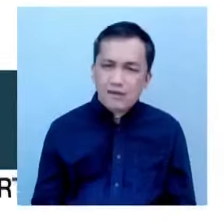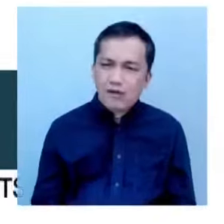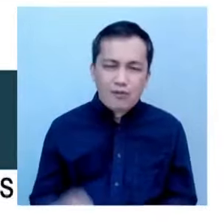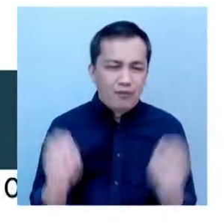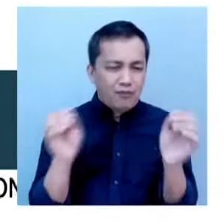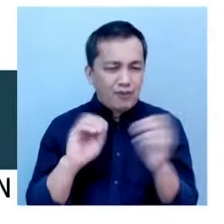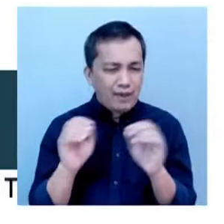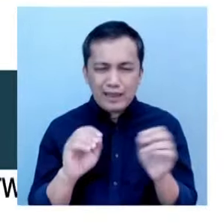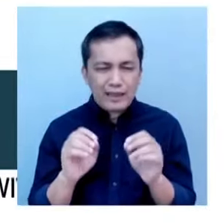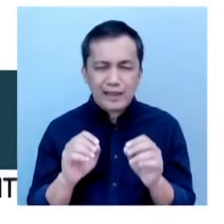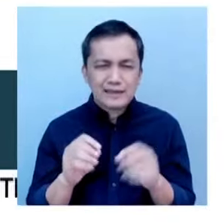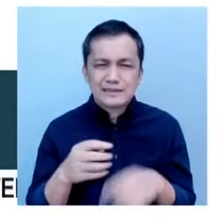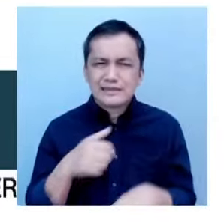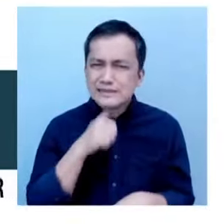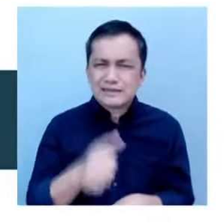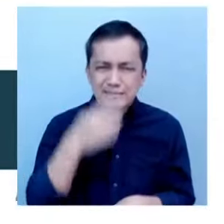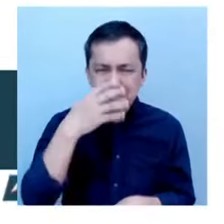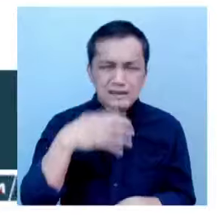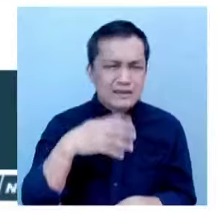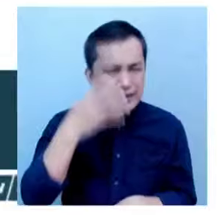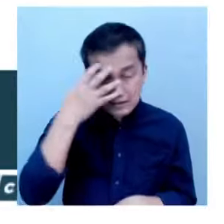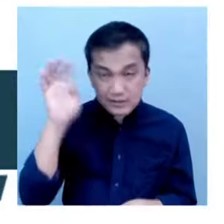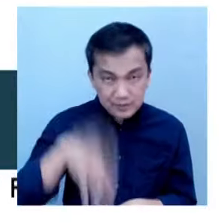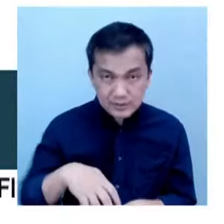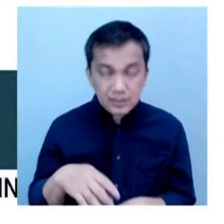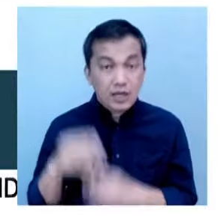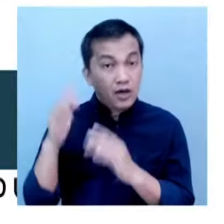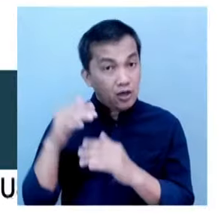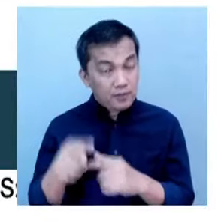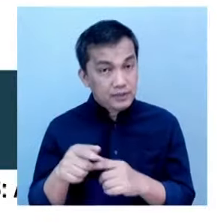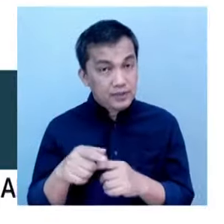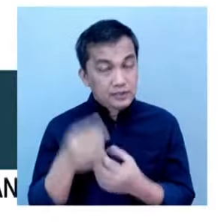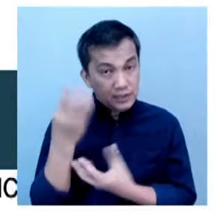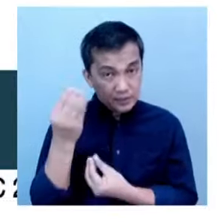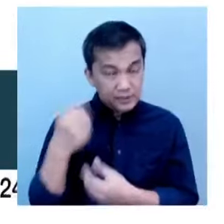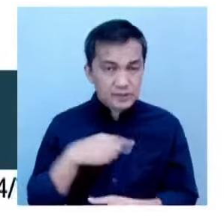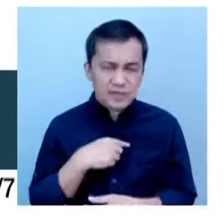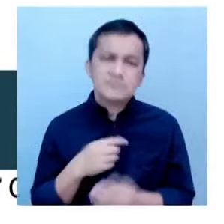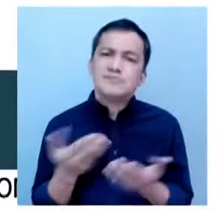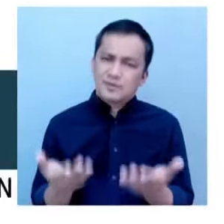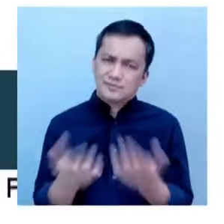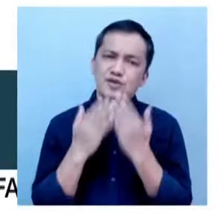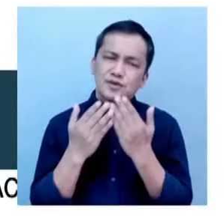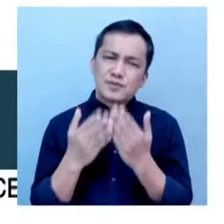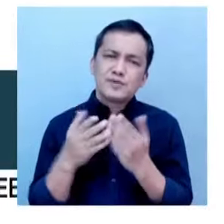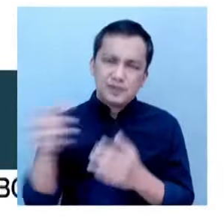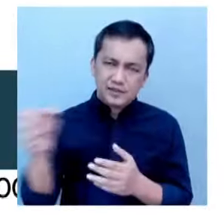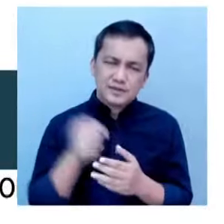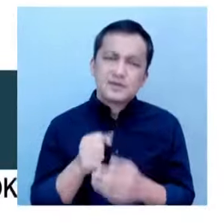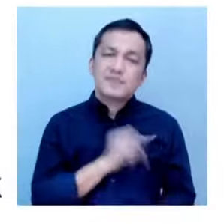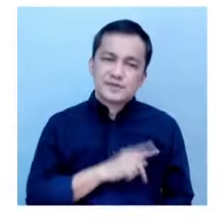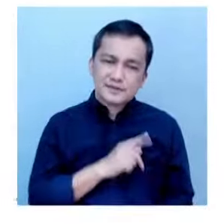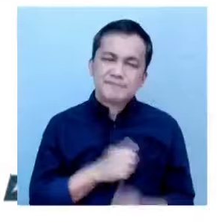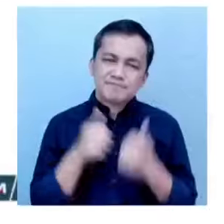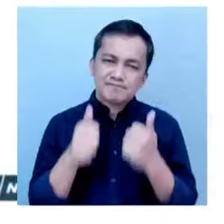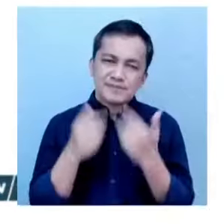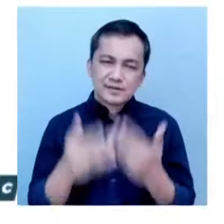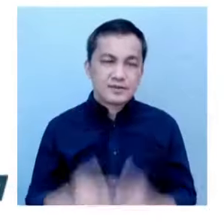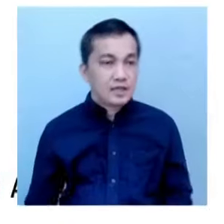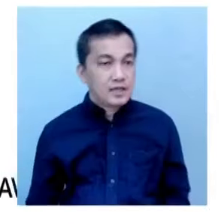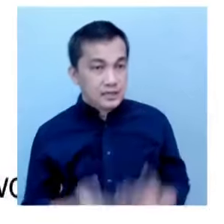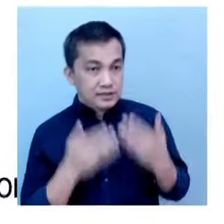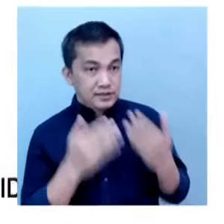it will in the coming days. Please keep us posted. But in the meantime, I'd like to thank you for joining us today. Really appreciate it. Thank you,